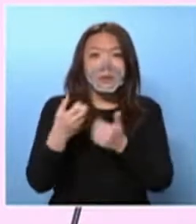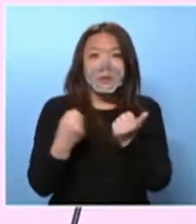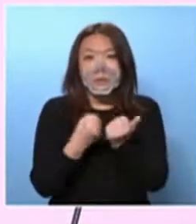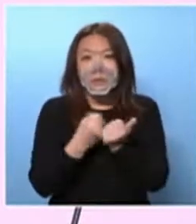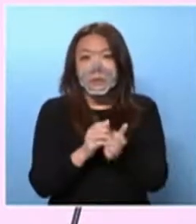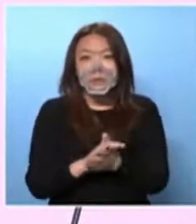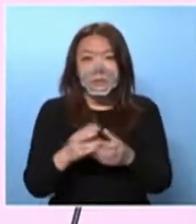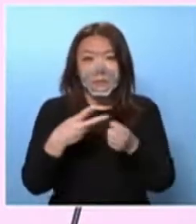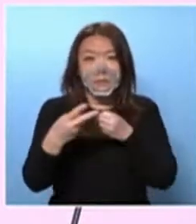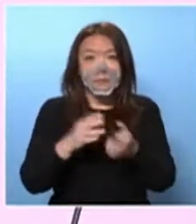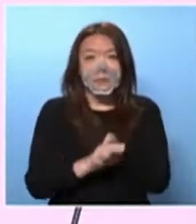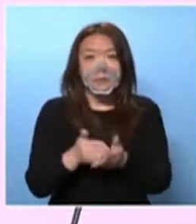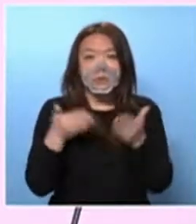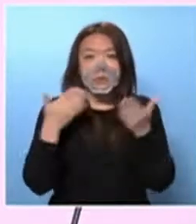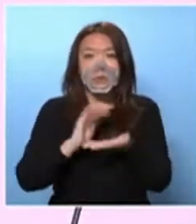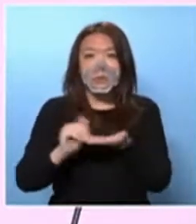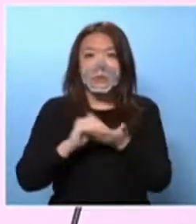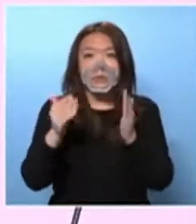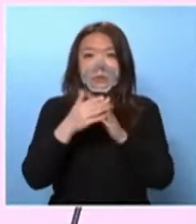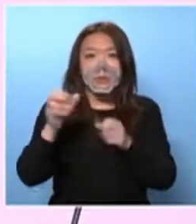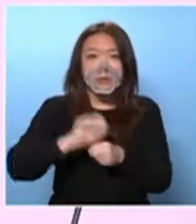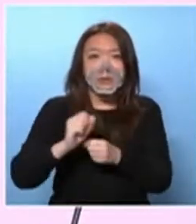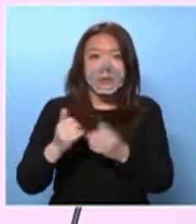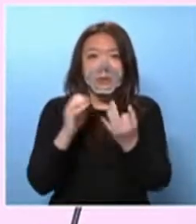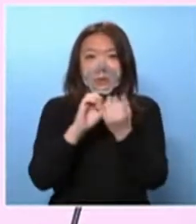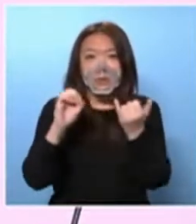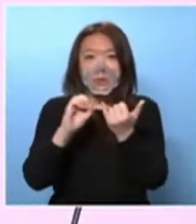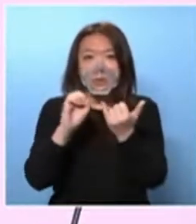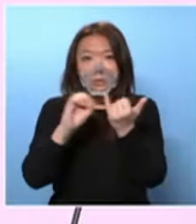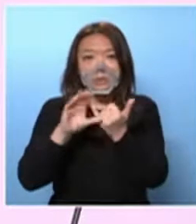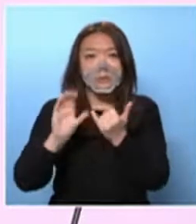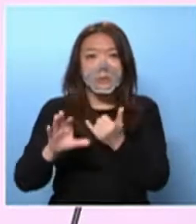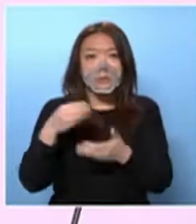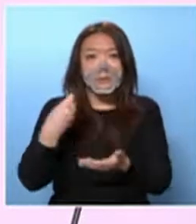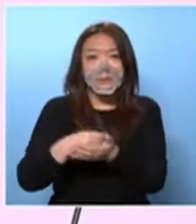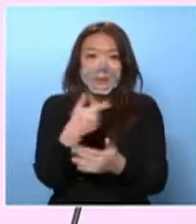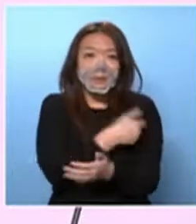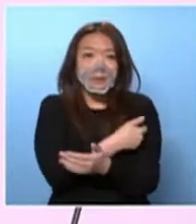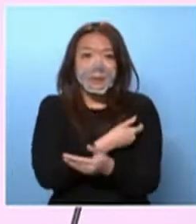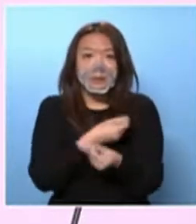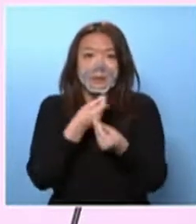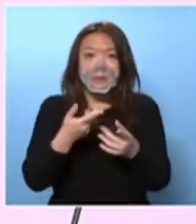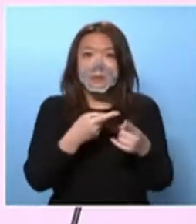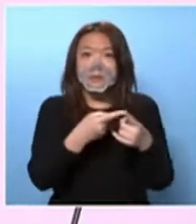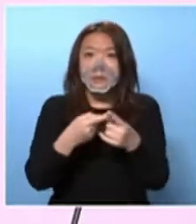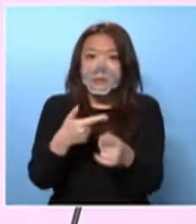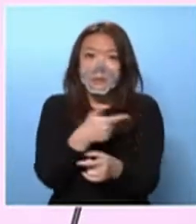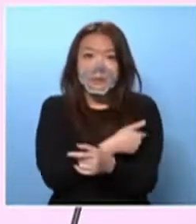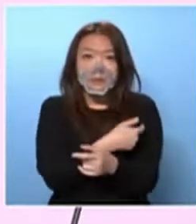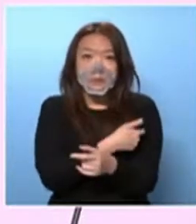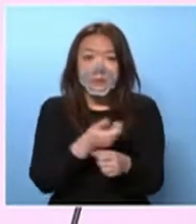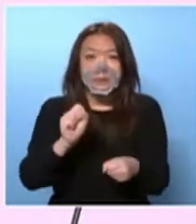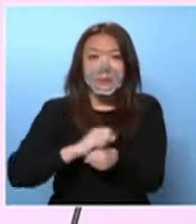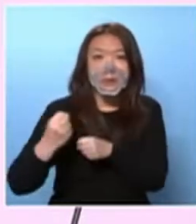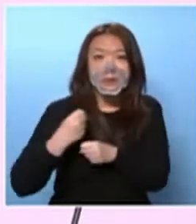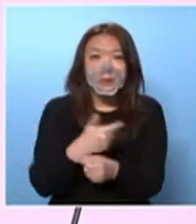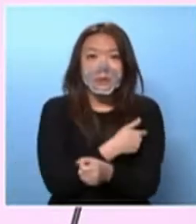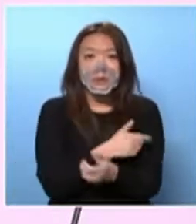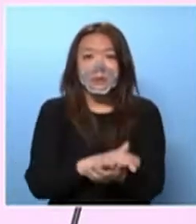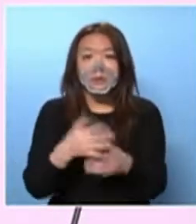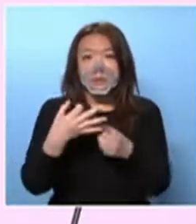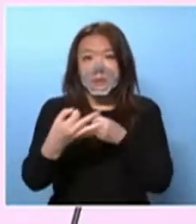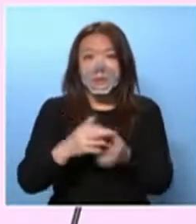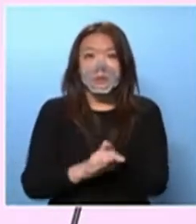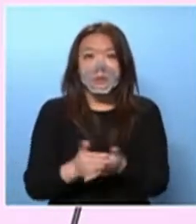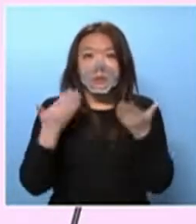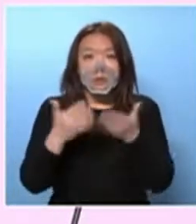authority. B. An additional funding of $6 billion for the Department of Health to procure more vaccines as booster doses